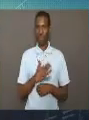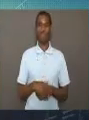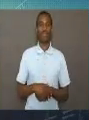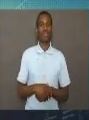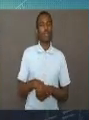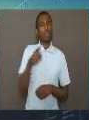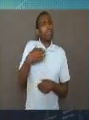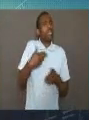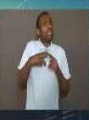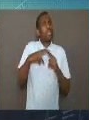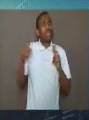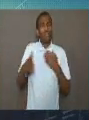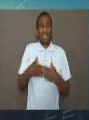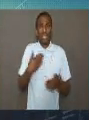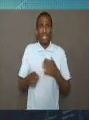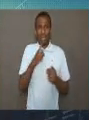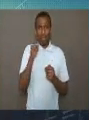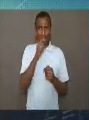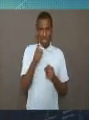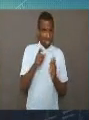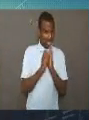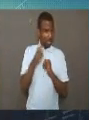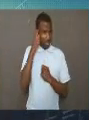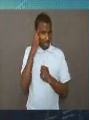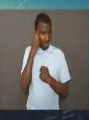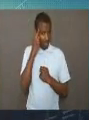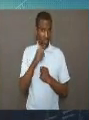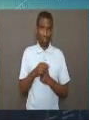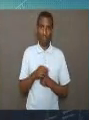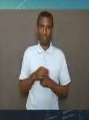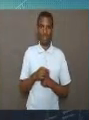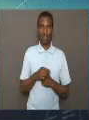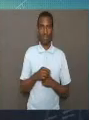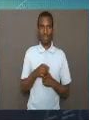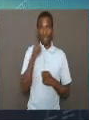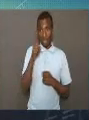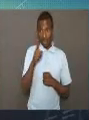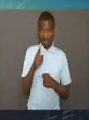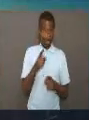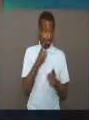It is easy to think of examples that prove this statement.